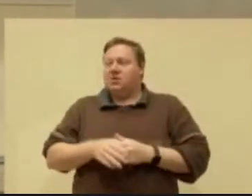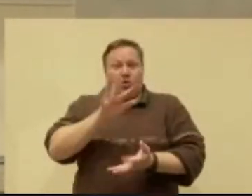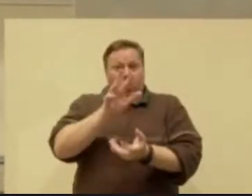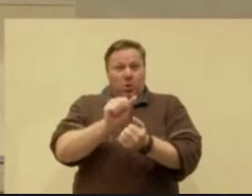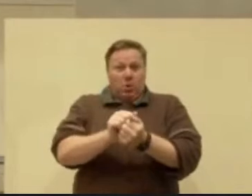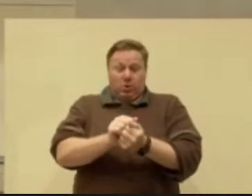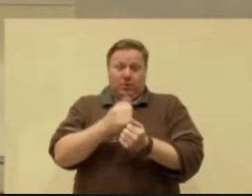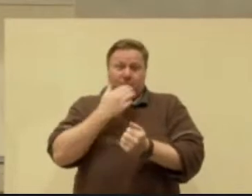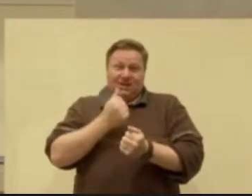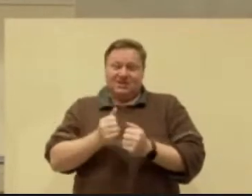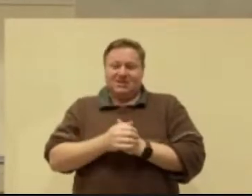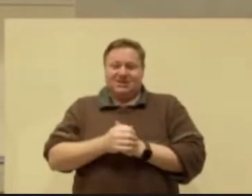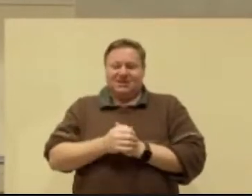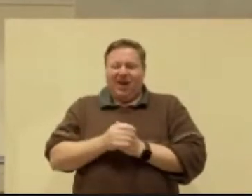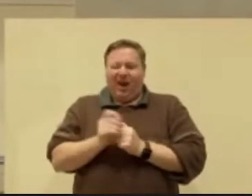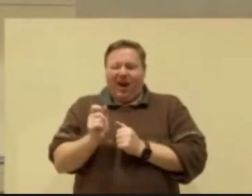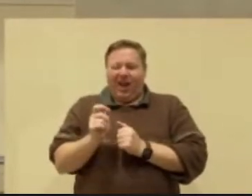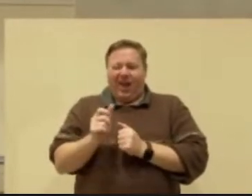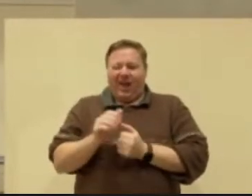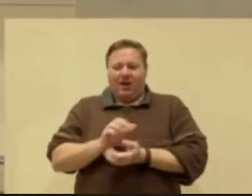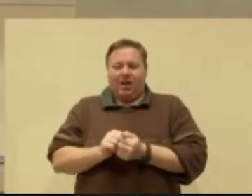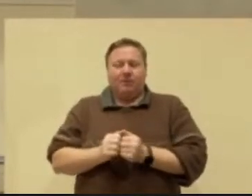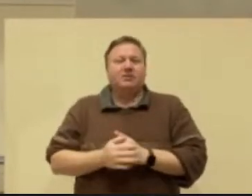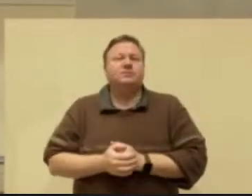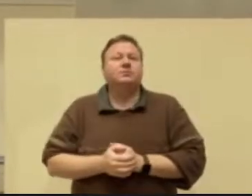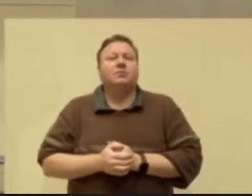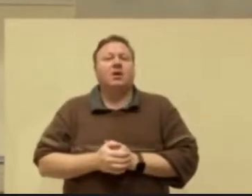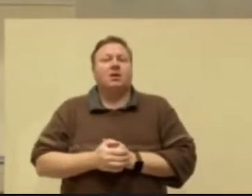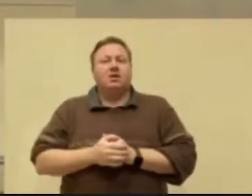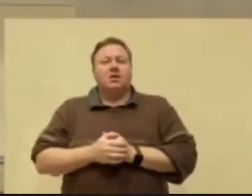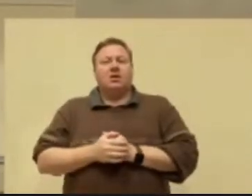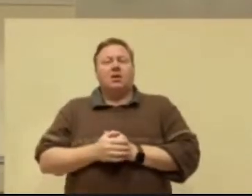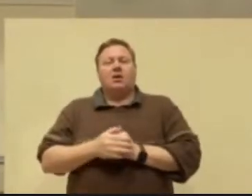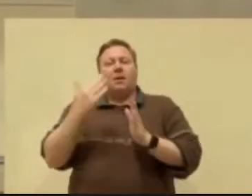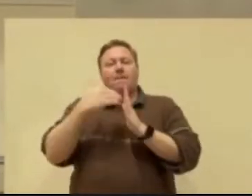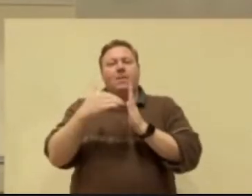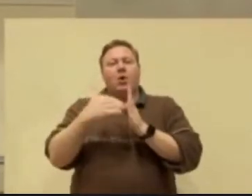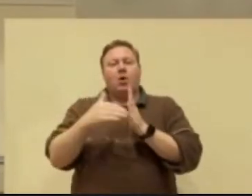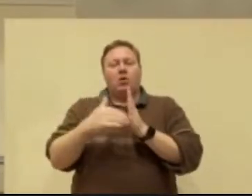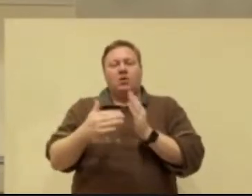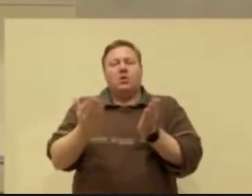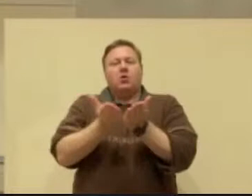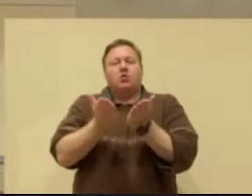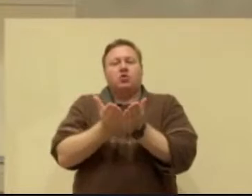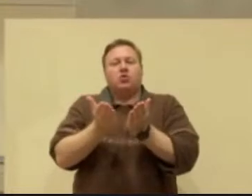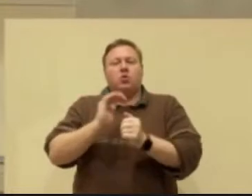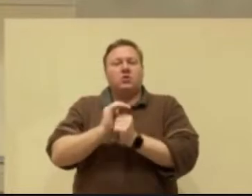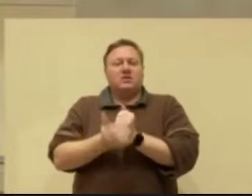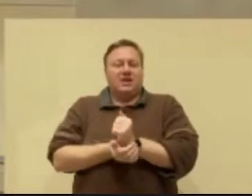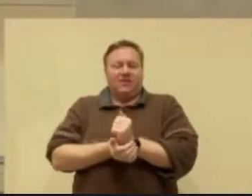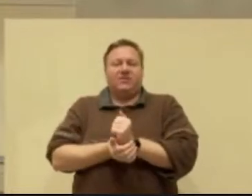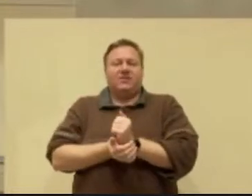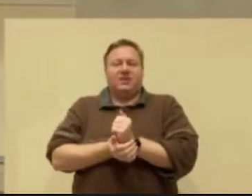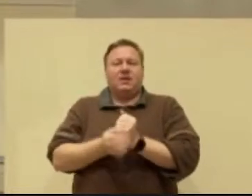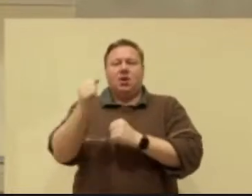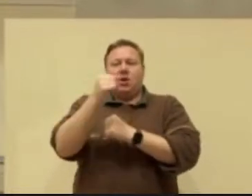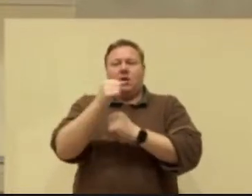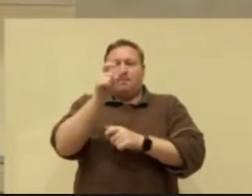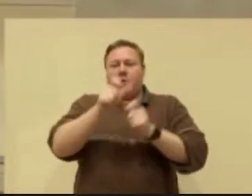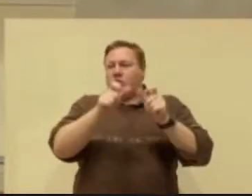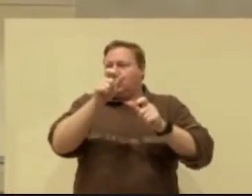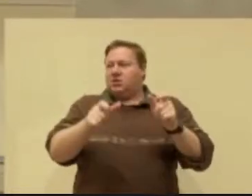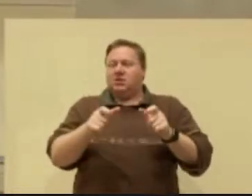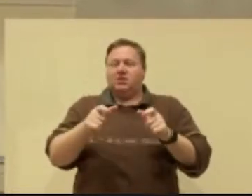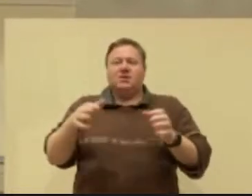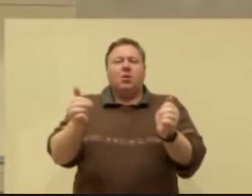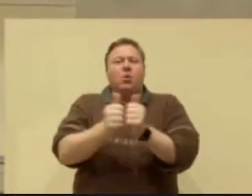yes i'm just about to the program of school safety officer in collaboration with sap s our qrc